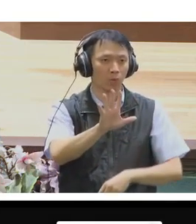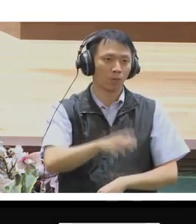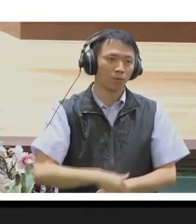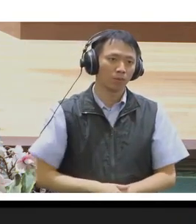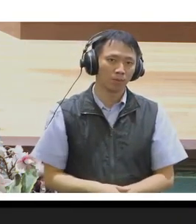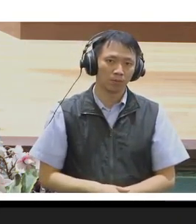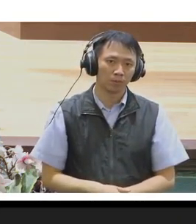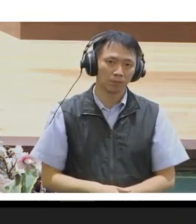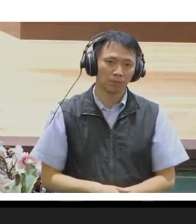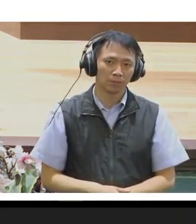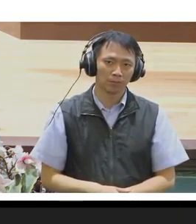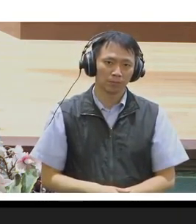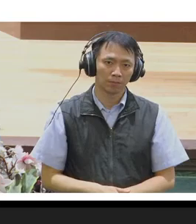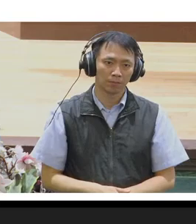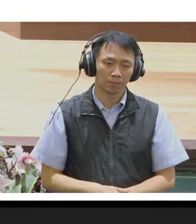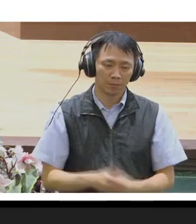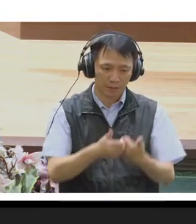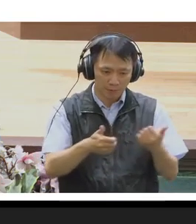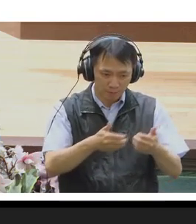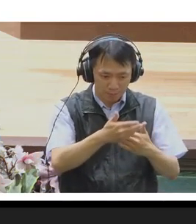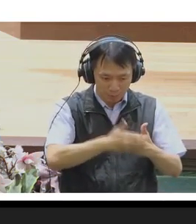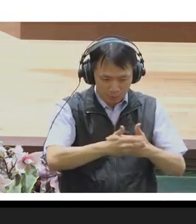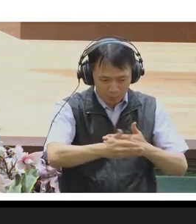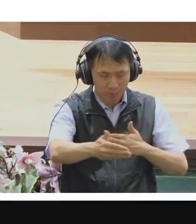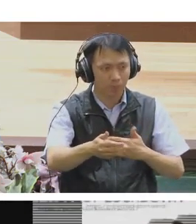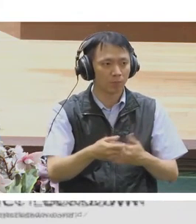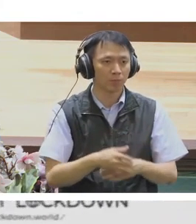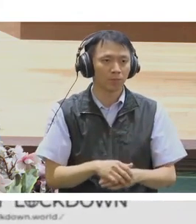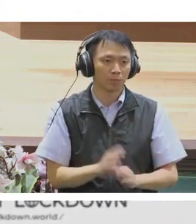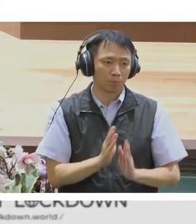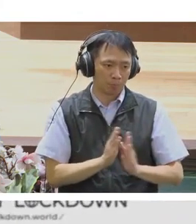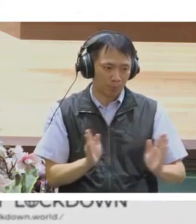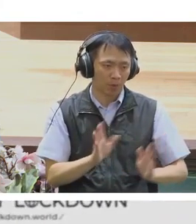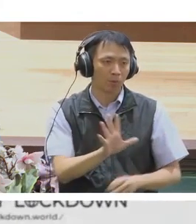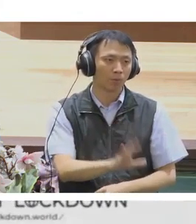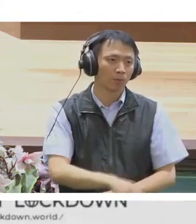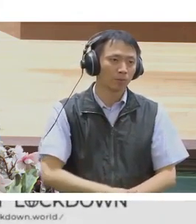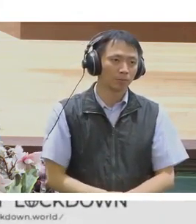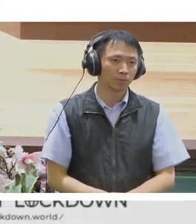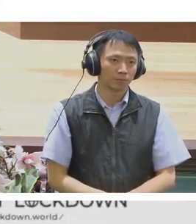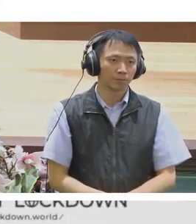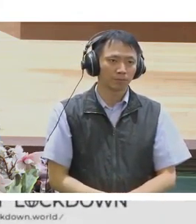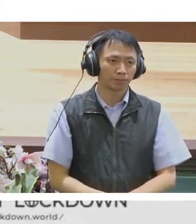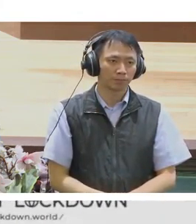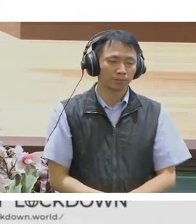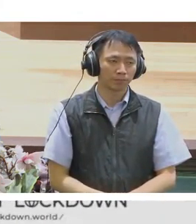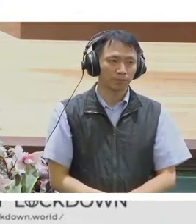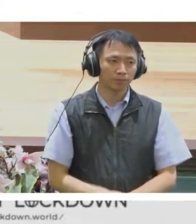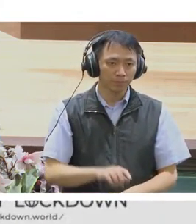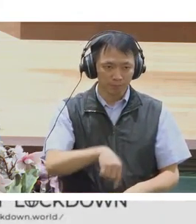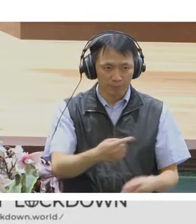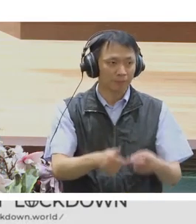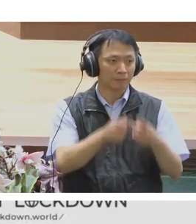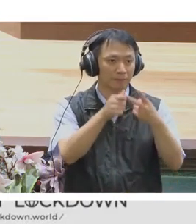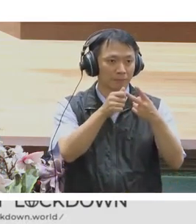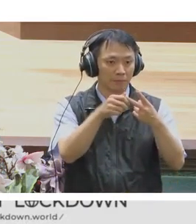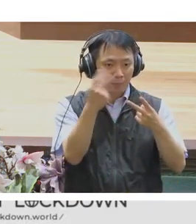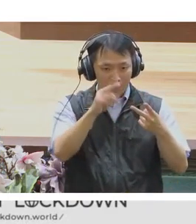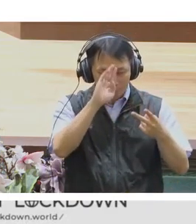and they had, you know, as things were easing off. Then as the second wave hit, I think in some